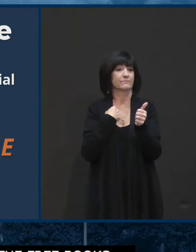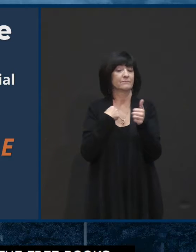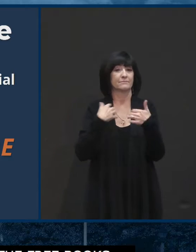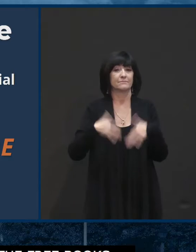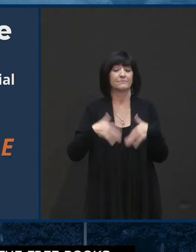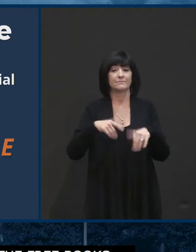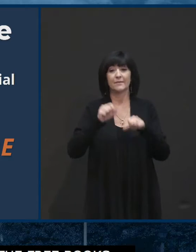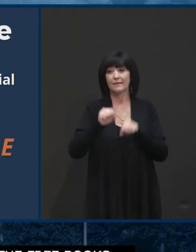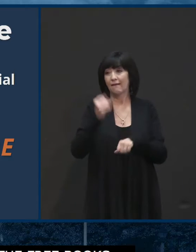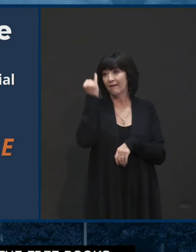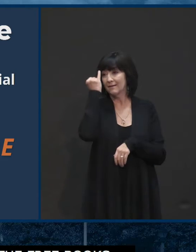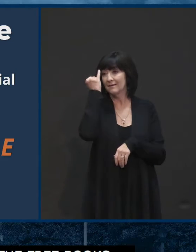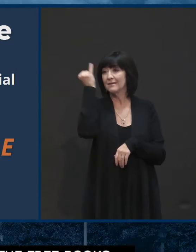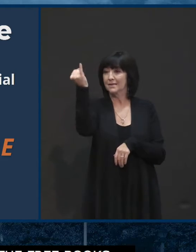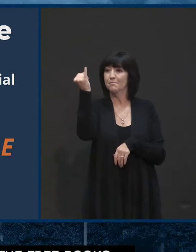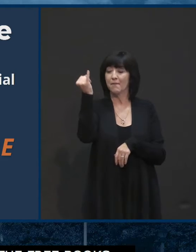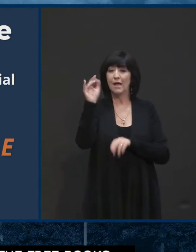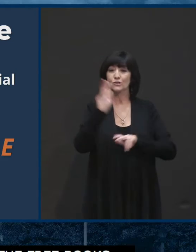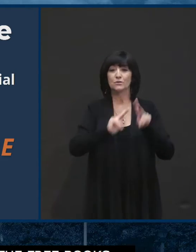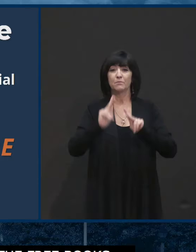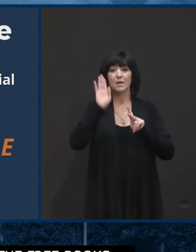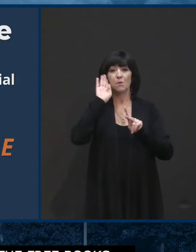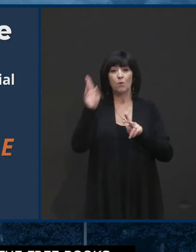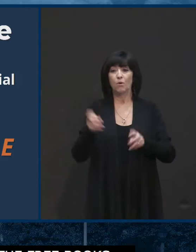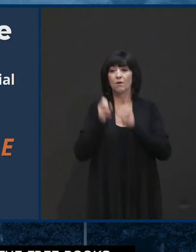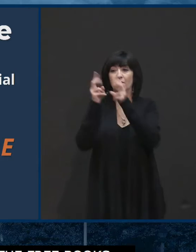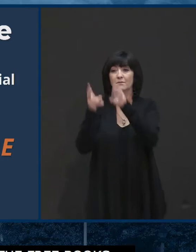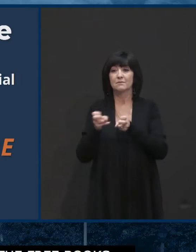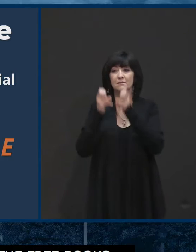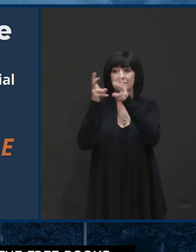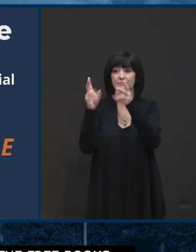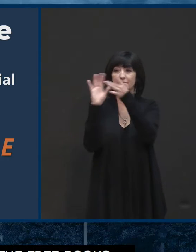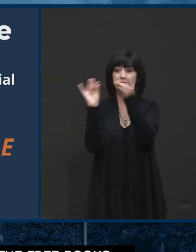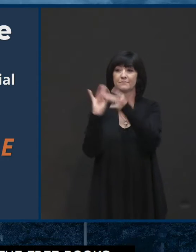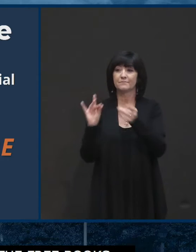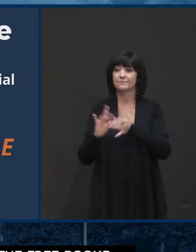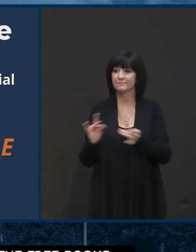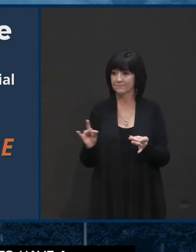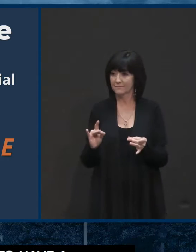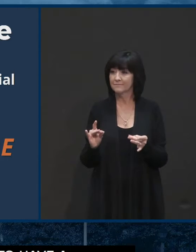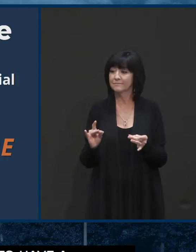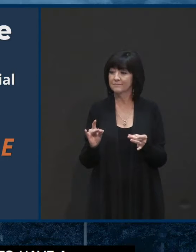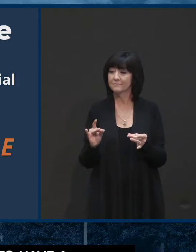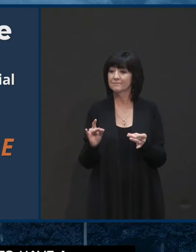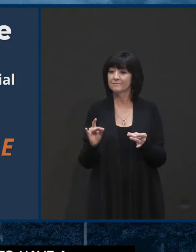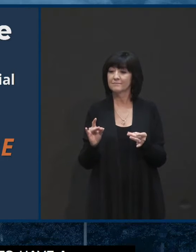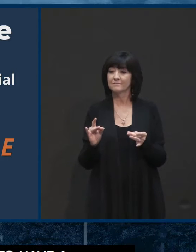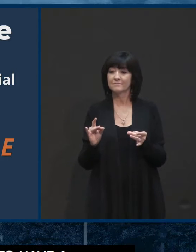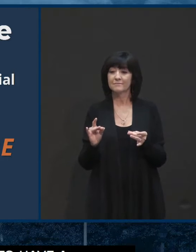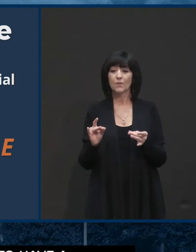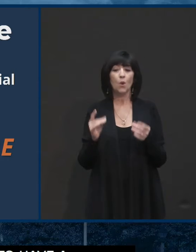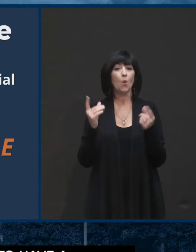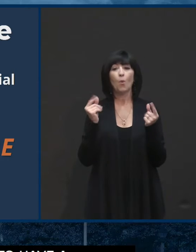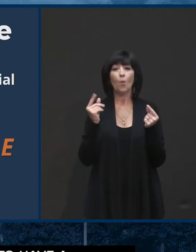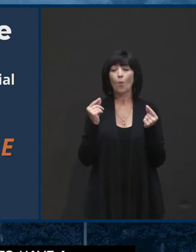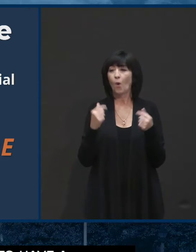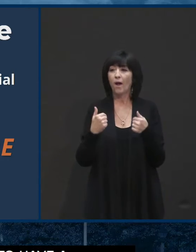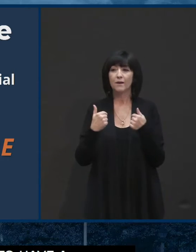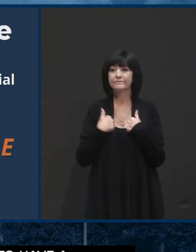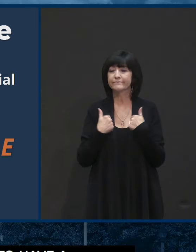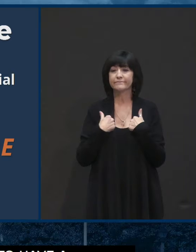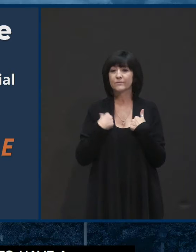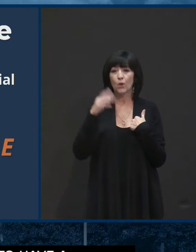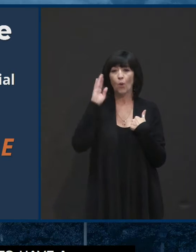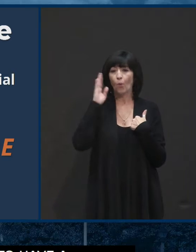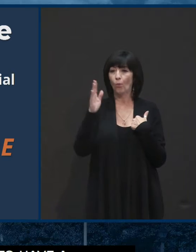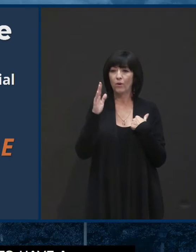on the virtual presentation here about what the governor might come as, and I'm not going to speculate on that,